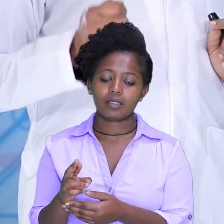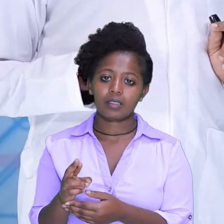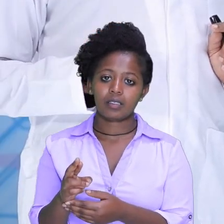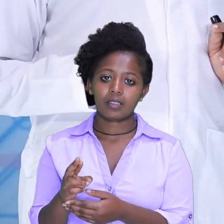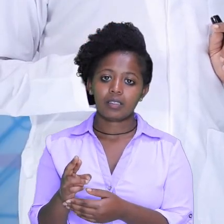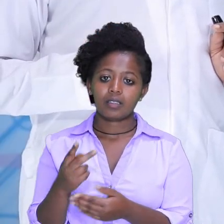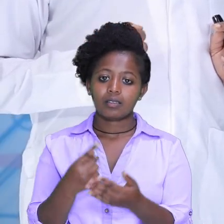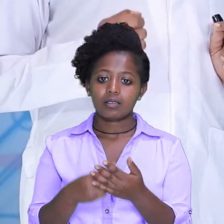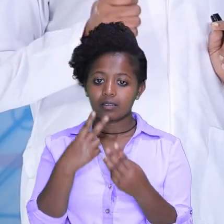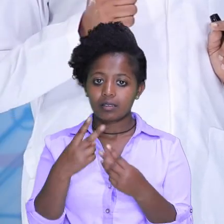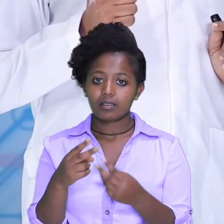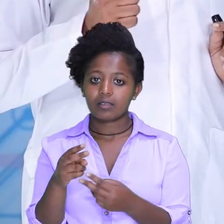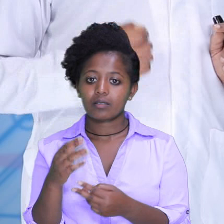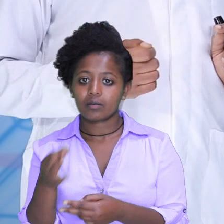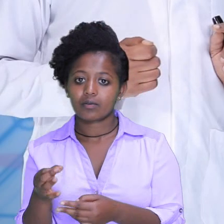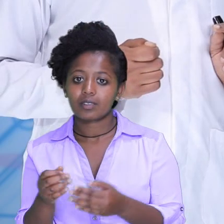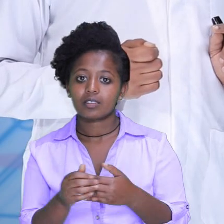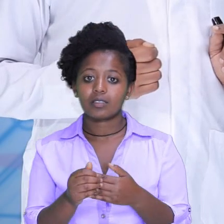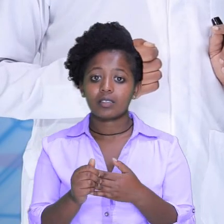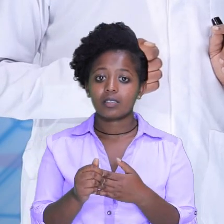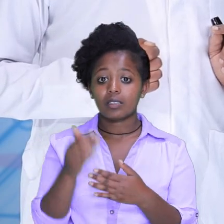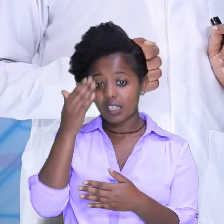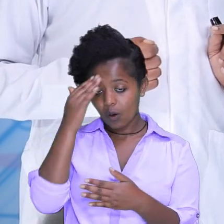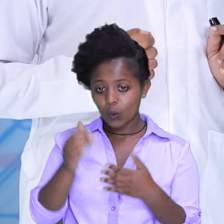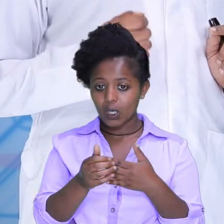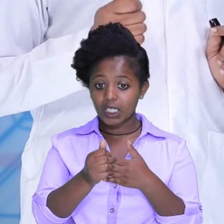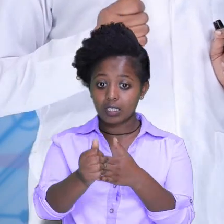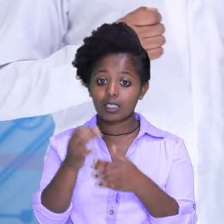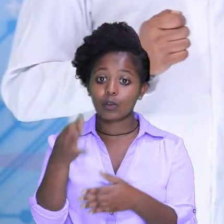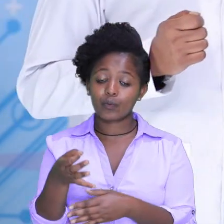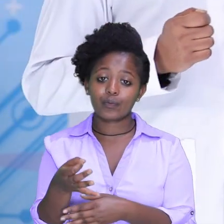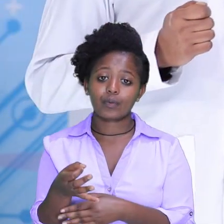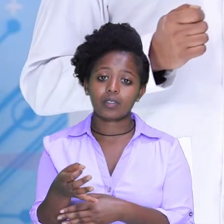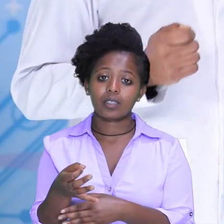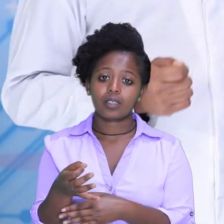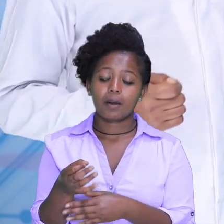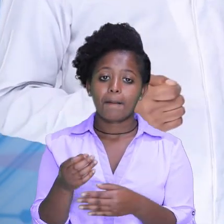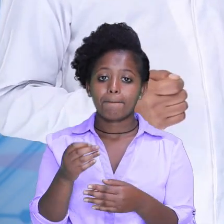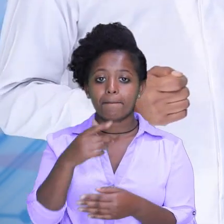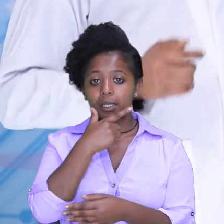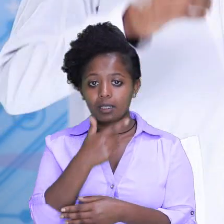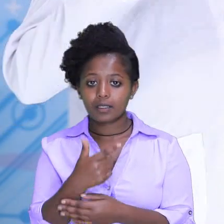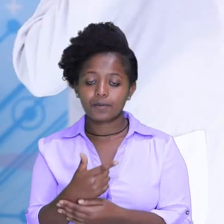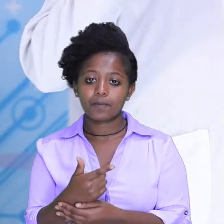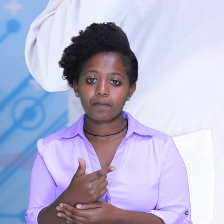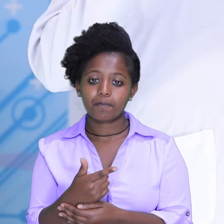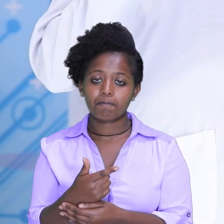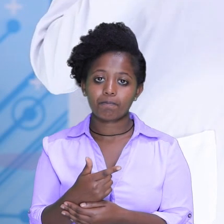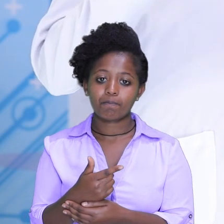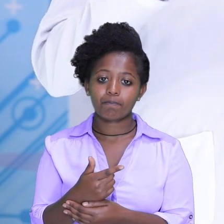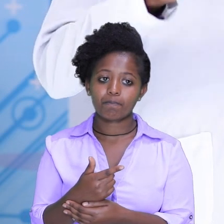the saying of the now leader, especially the leader of Britain,